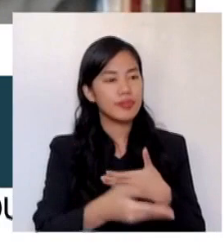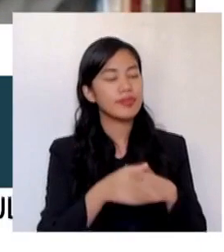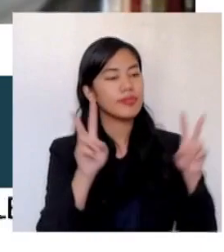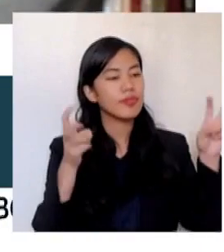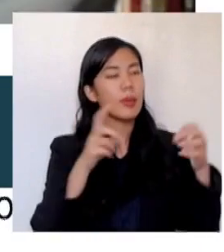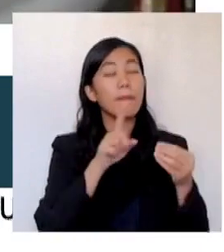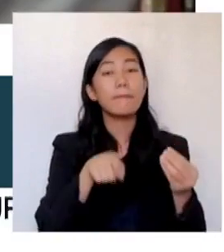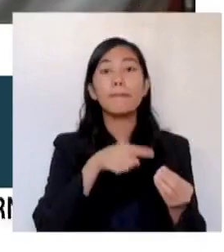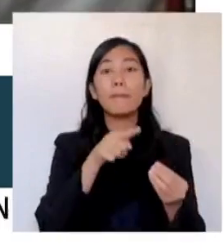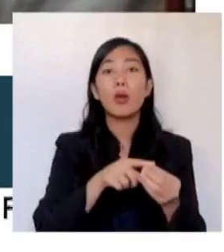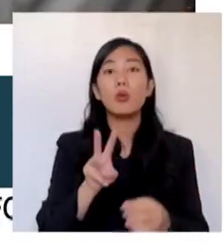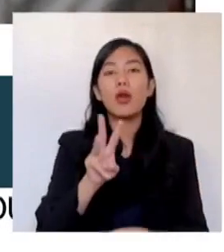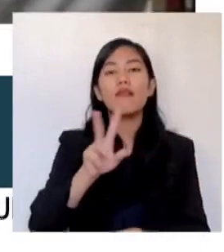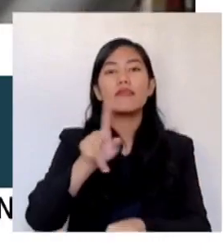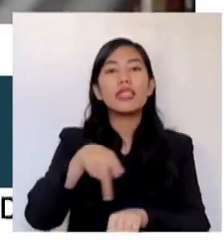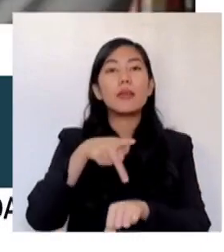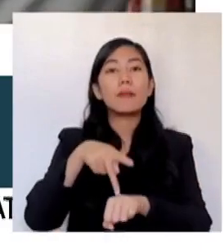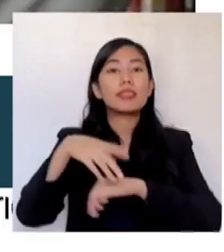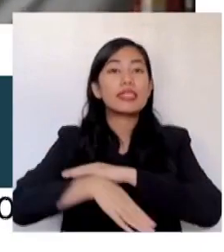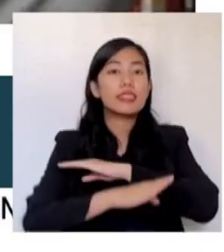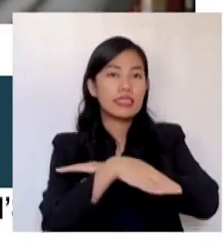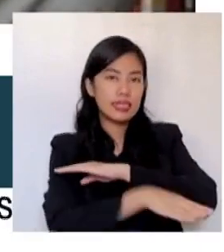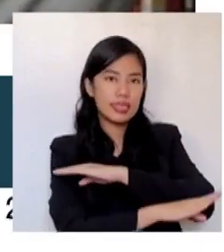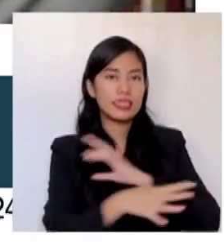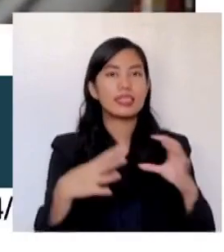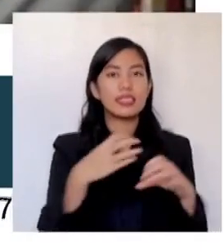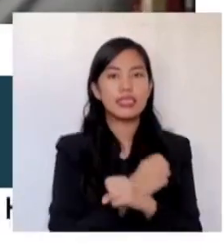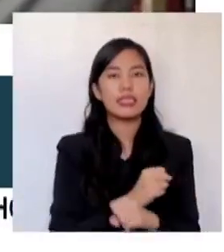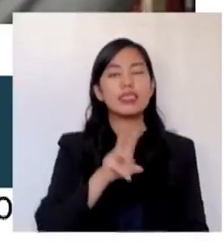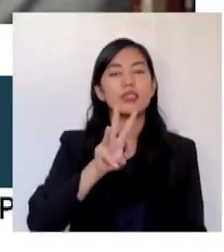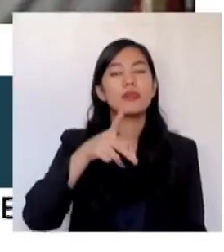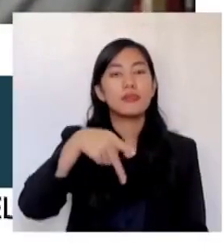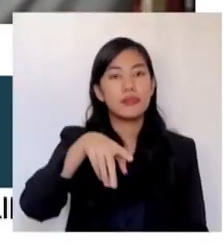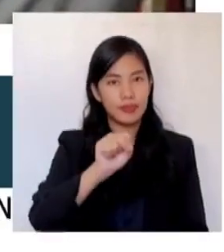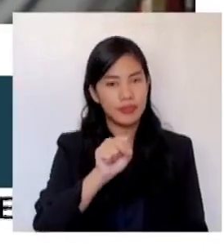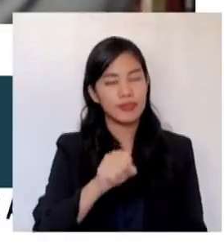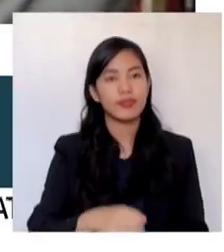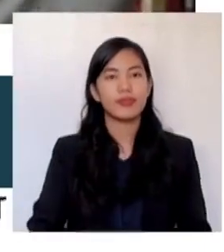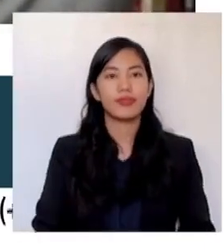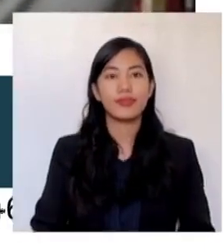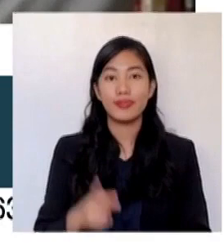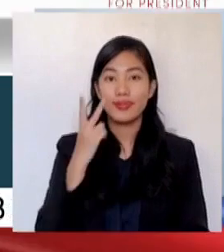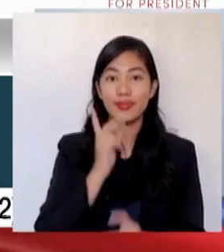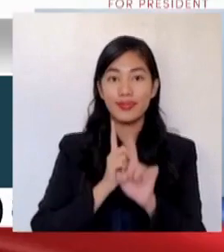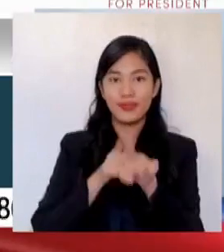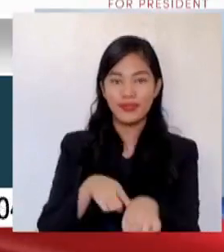issue and the country's relations with China. Here are the candidates' responses.